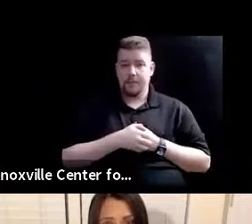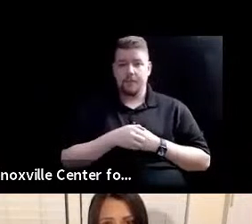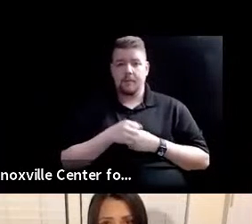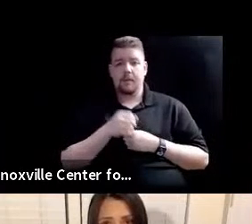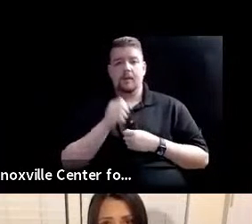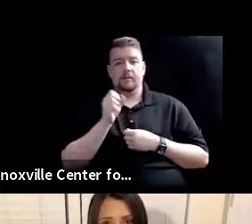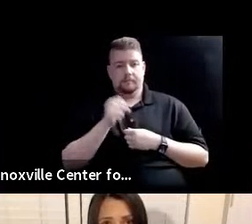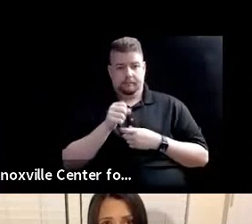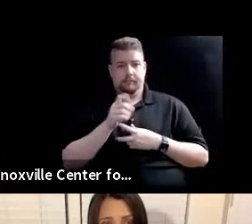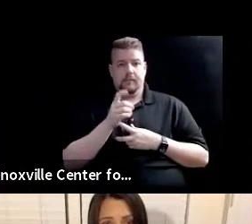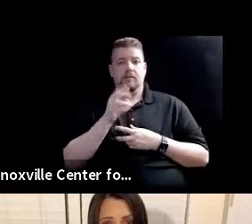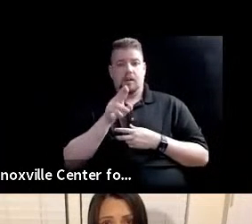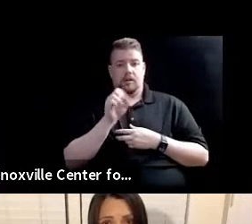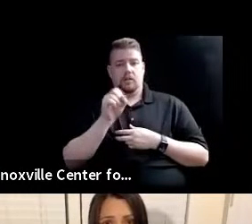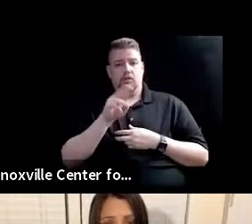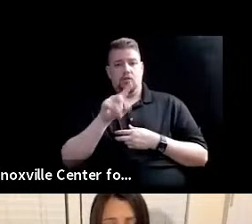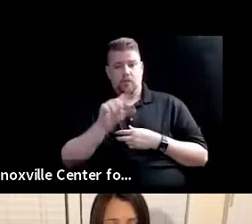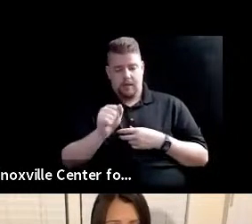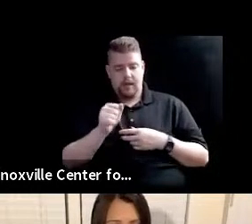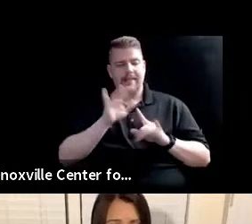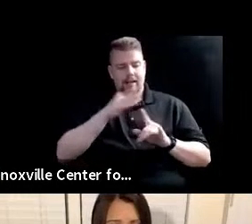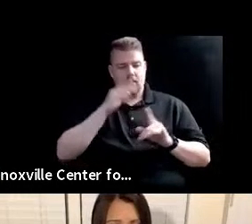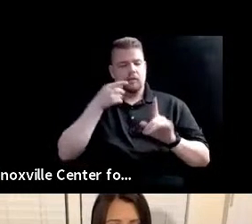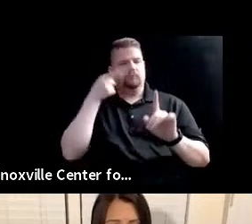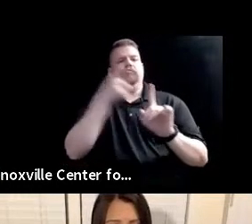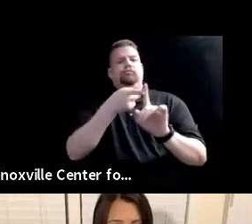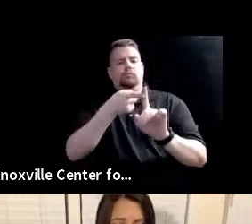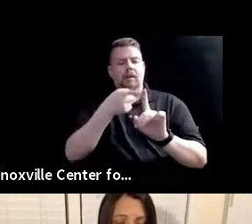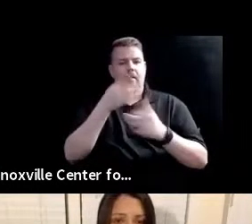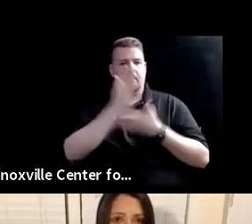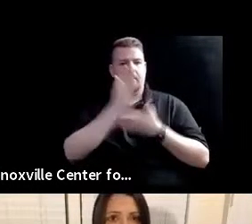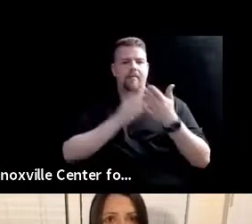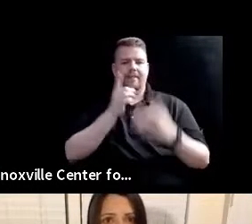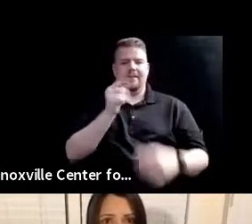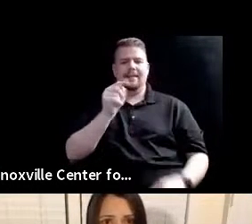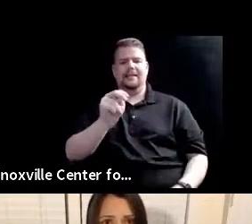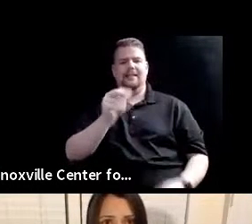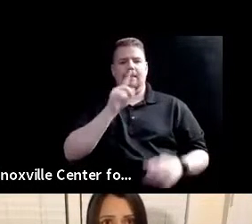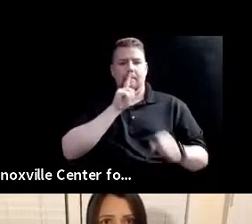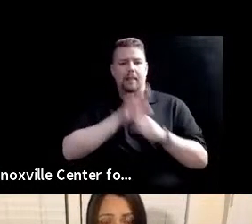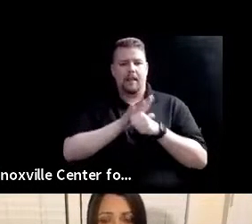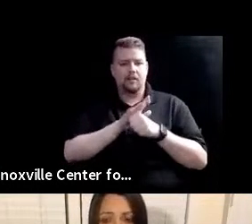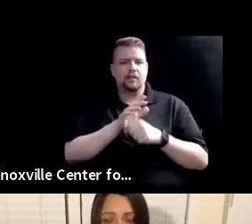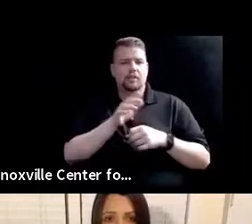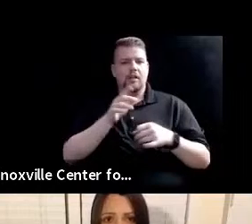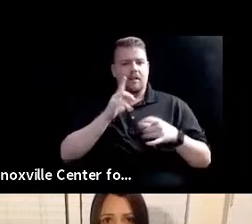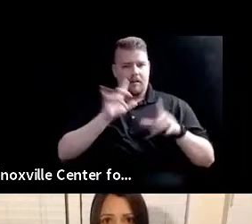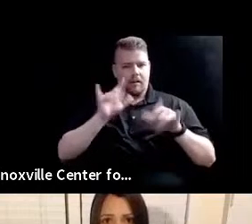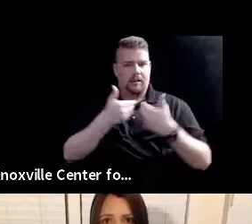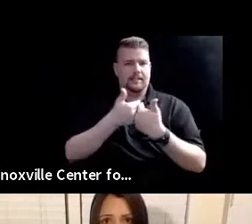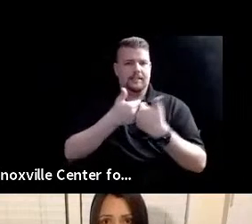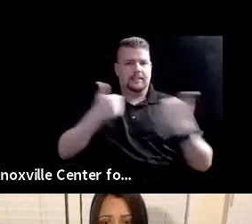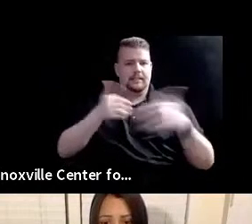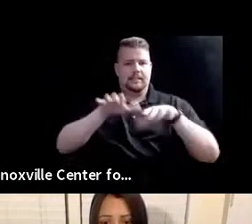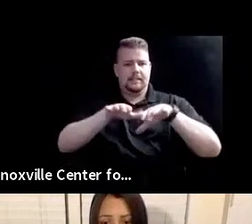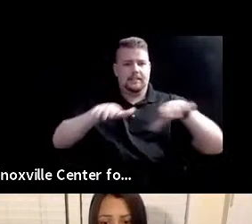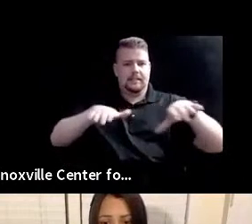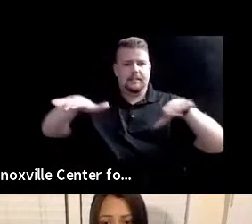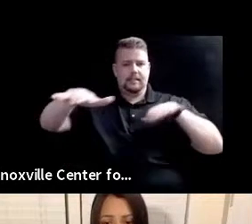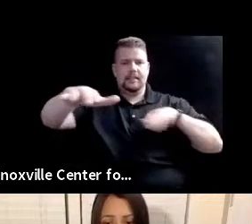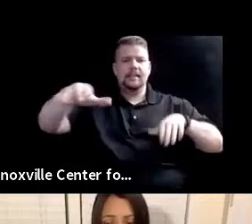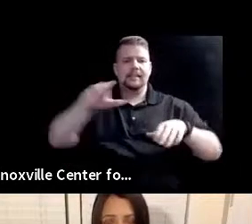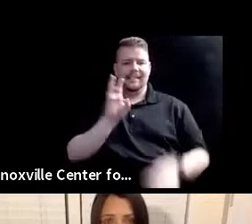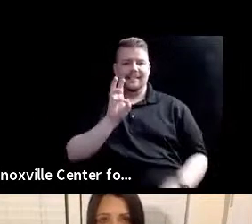I think that's what the restaurants are shooting for. I think that's what part of the Tennessee pledge was, predominantly that they needed to be spaced 6 feet between